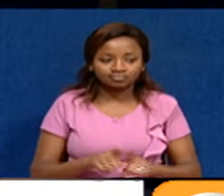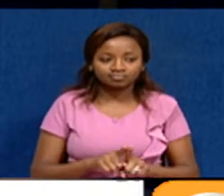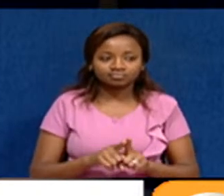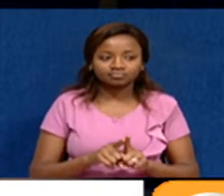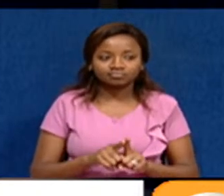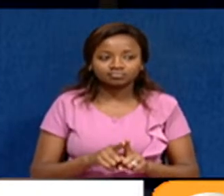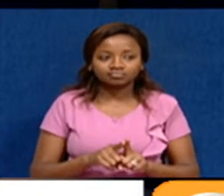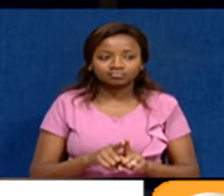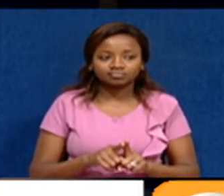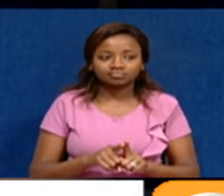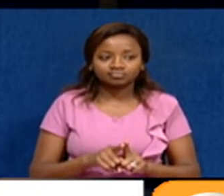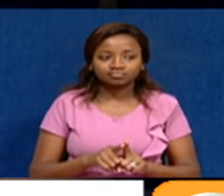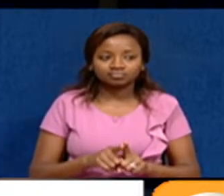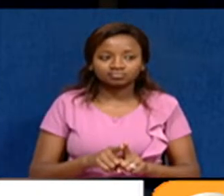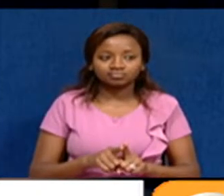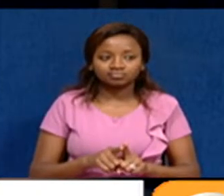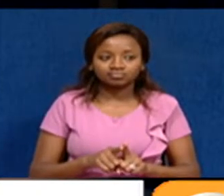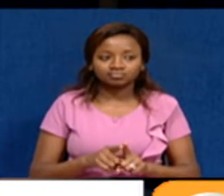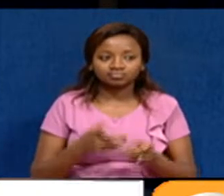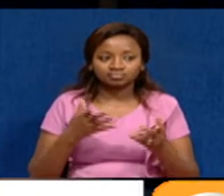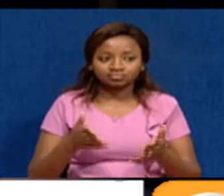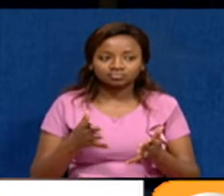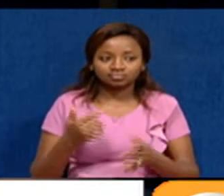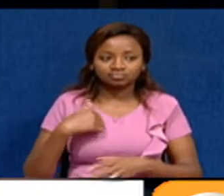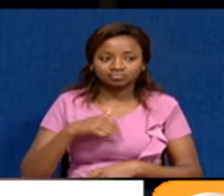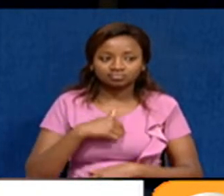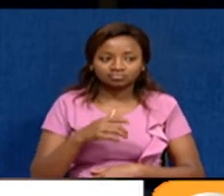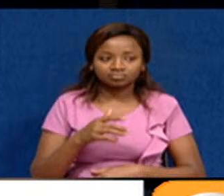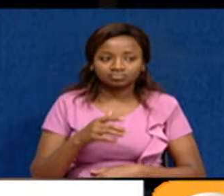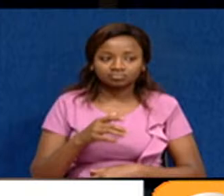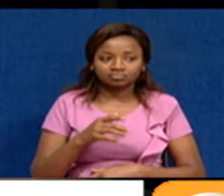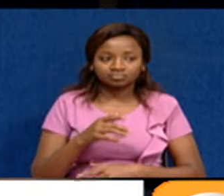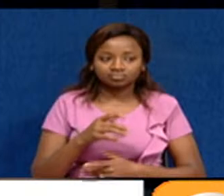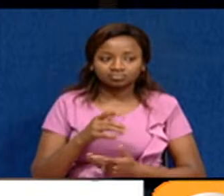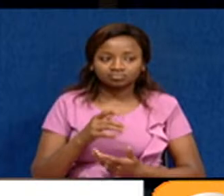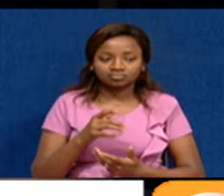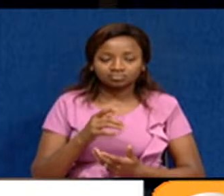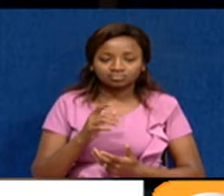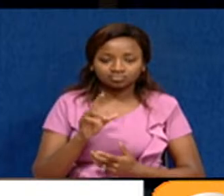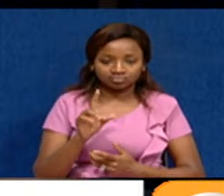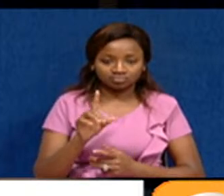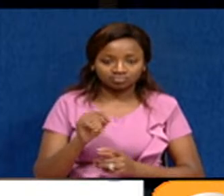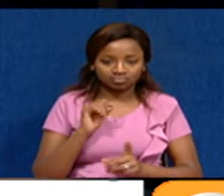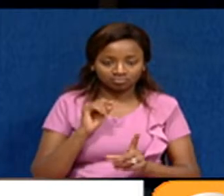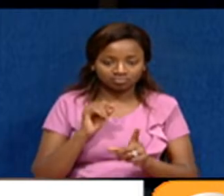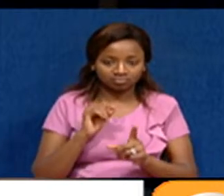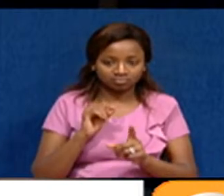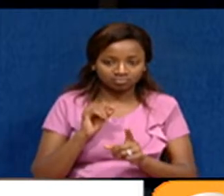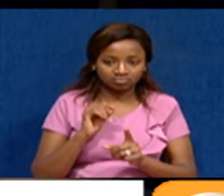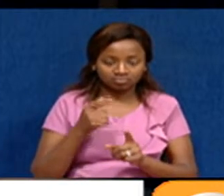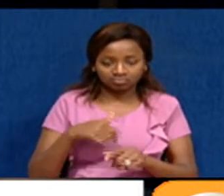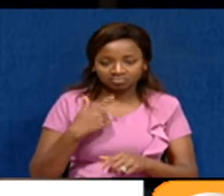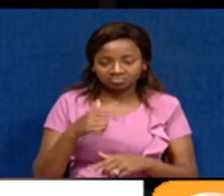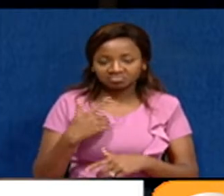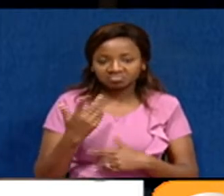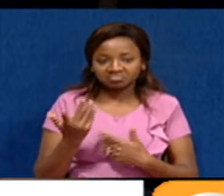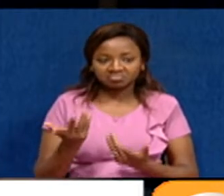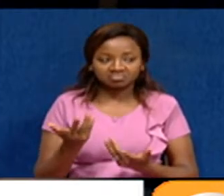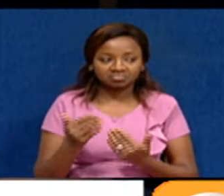know, that FIFA has taken a stand. What are we going to do vis-a-vis the stand that, you